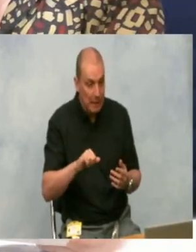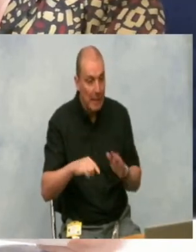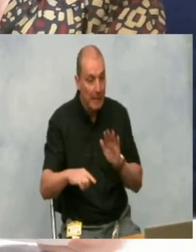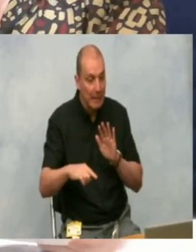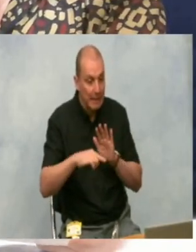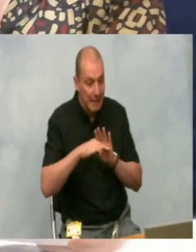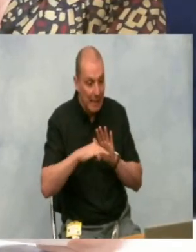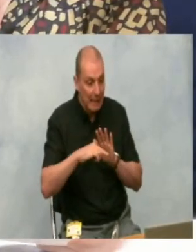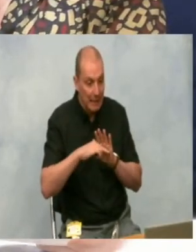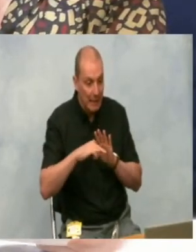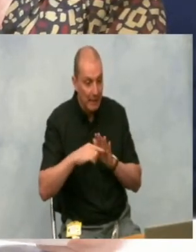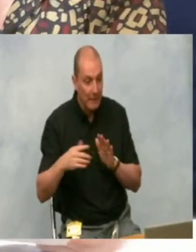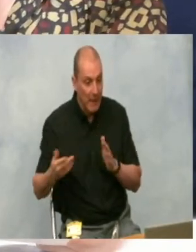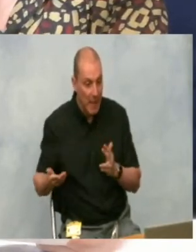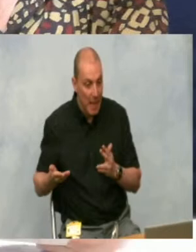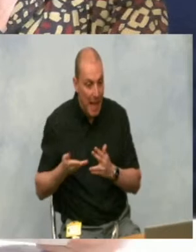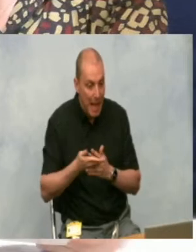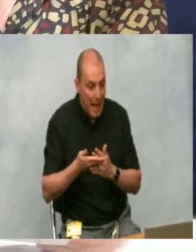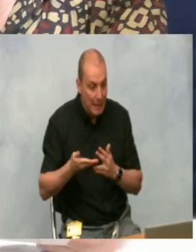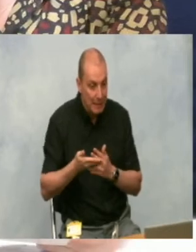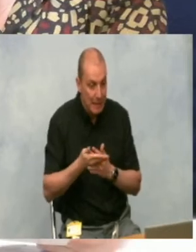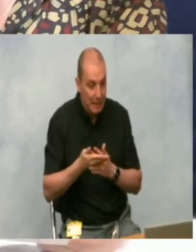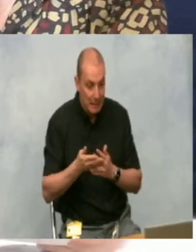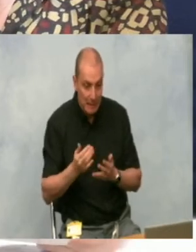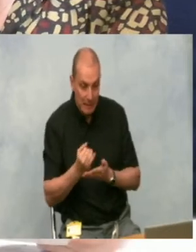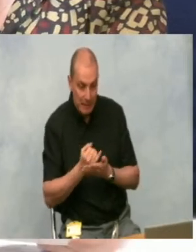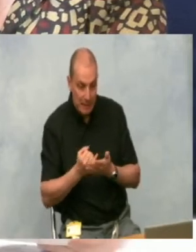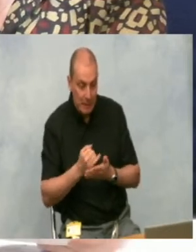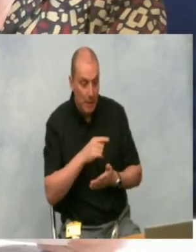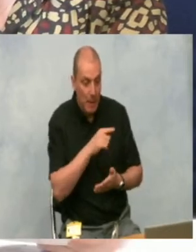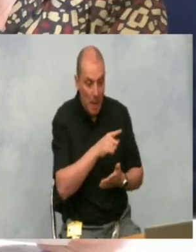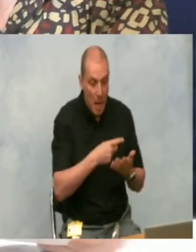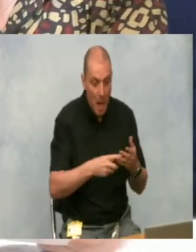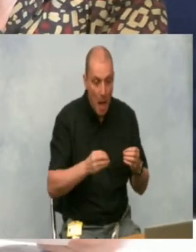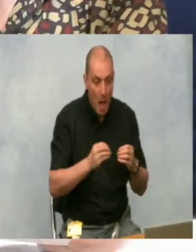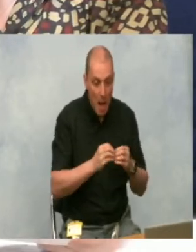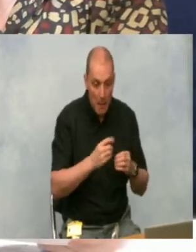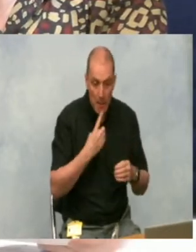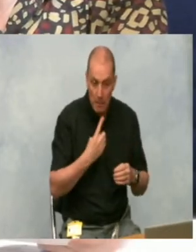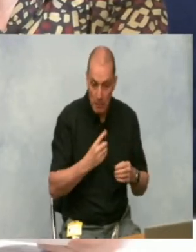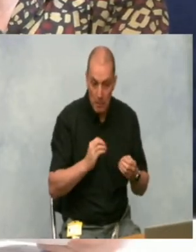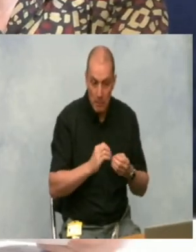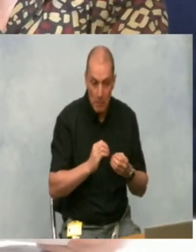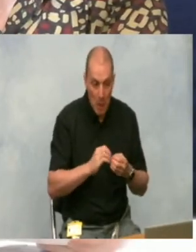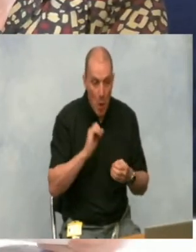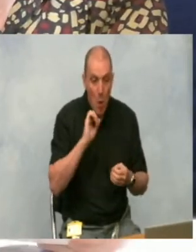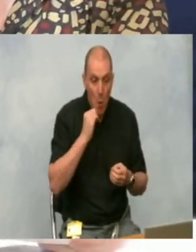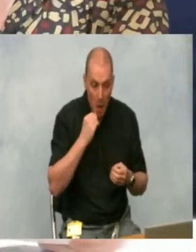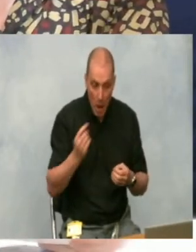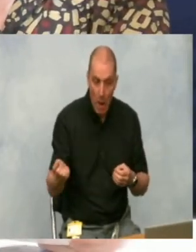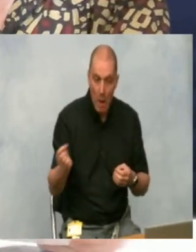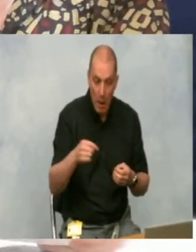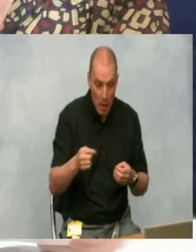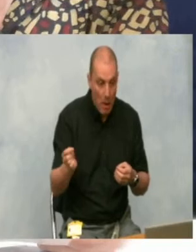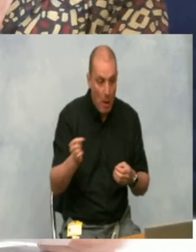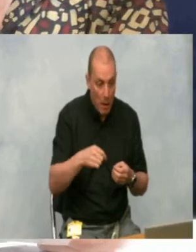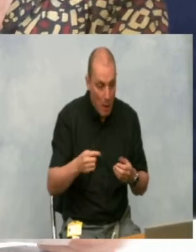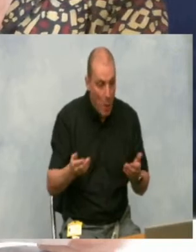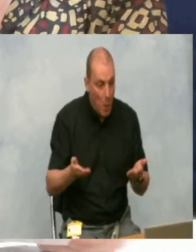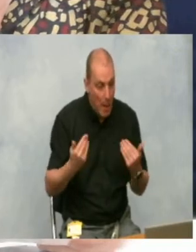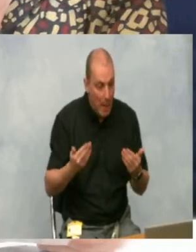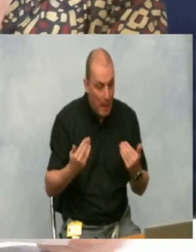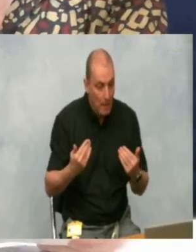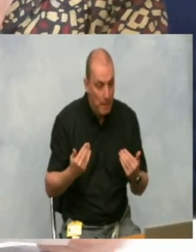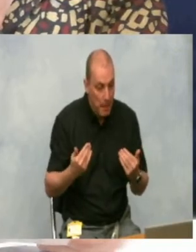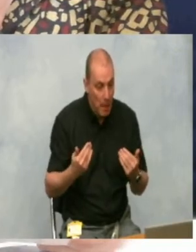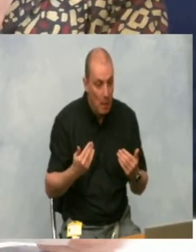clubs, the club has provided an assurance that they will still allow bookings for use of the pitch. I would therefore refer the